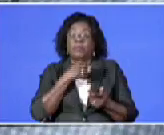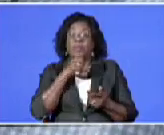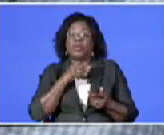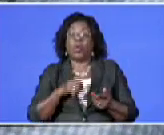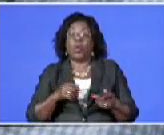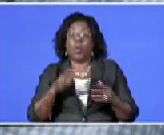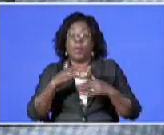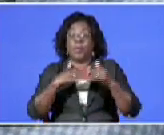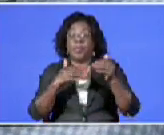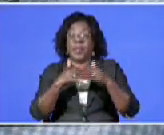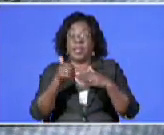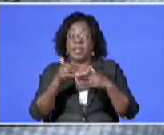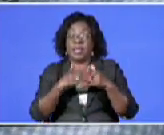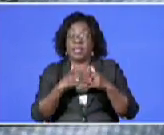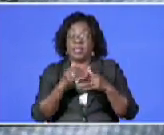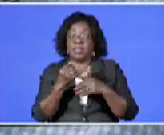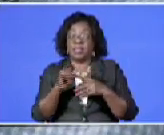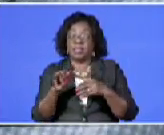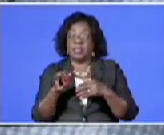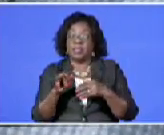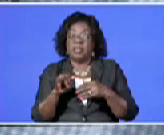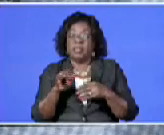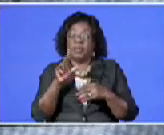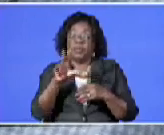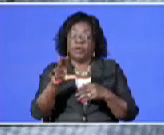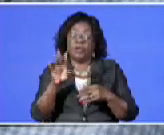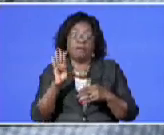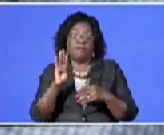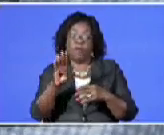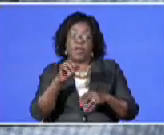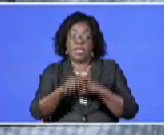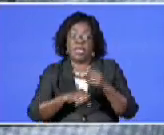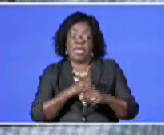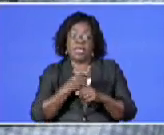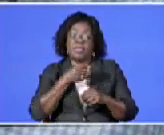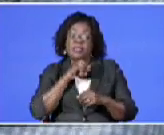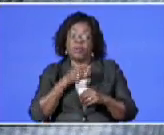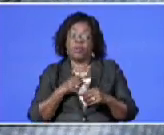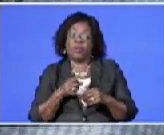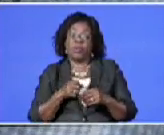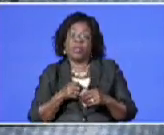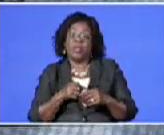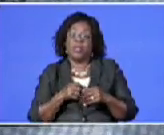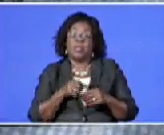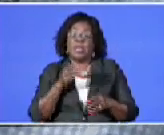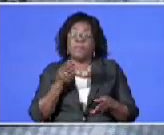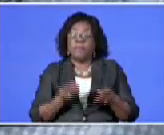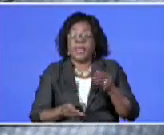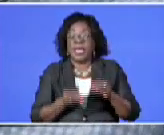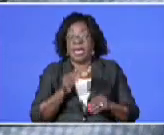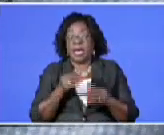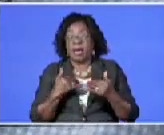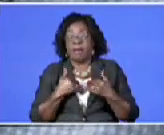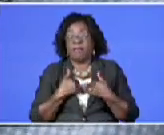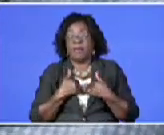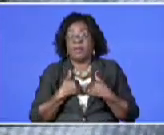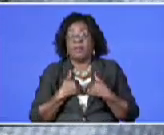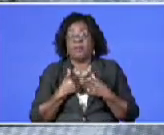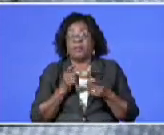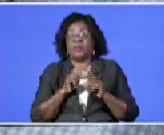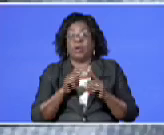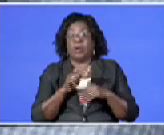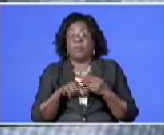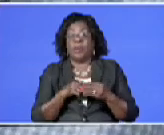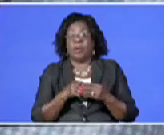buildings, that may be 30 plus years old, have may have asbestos.